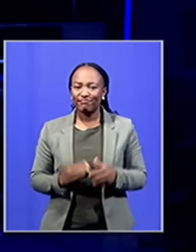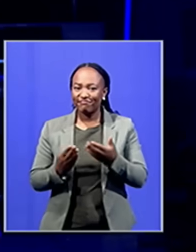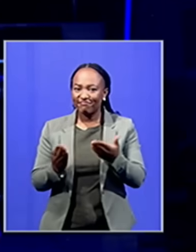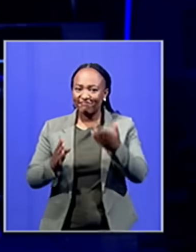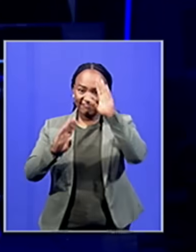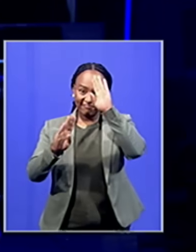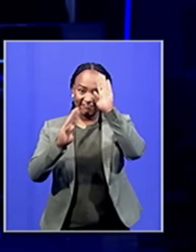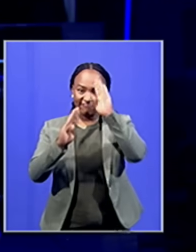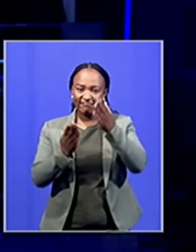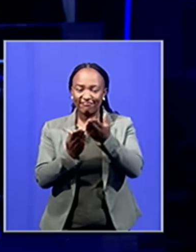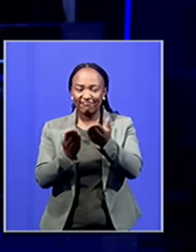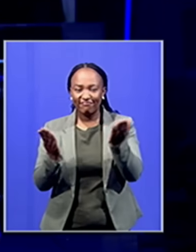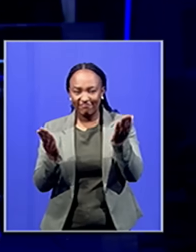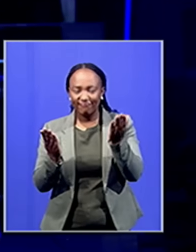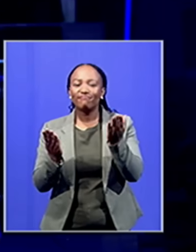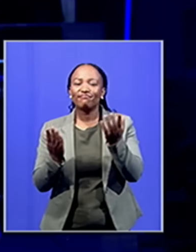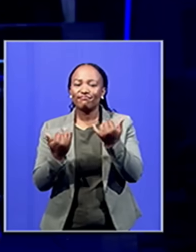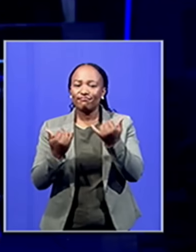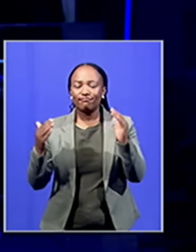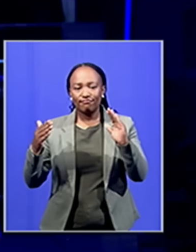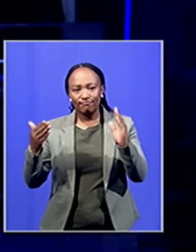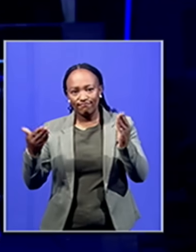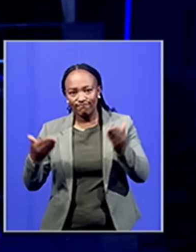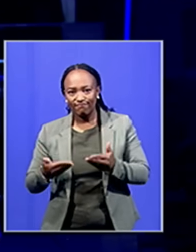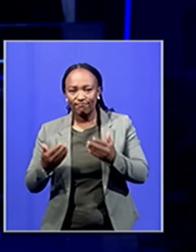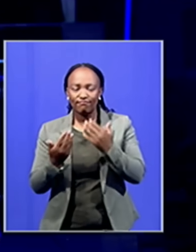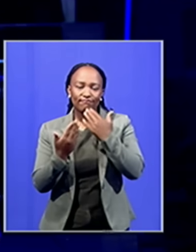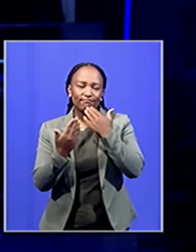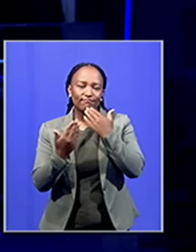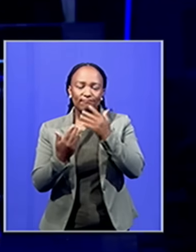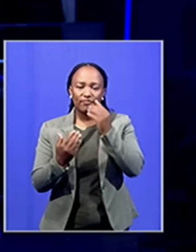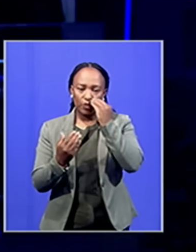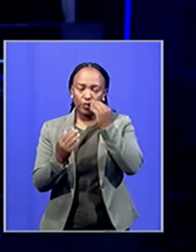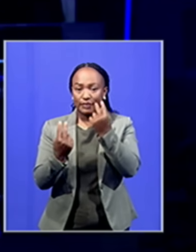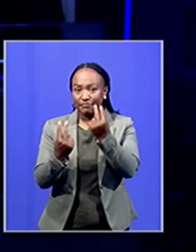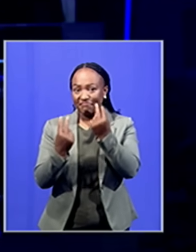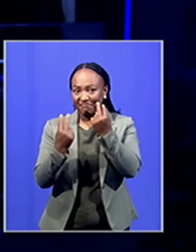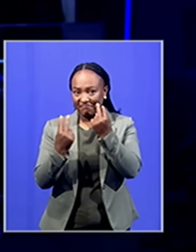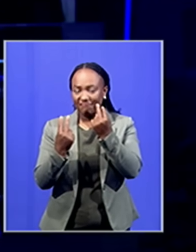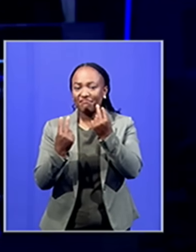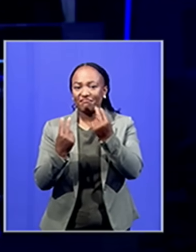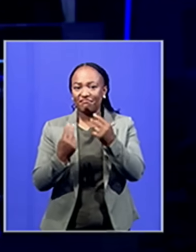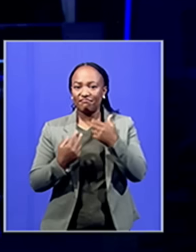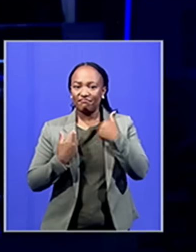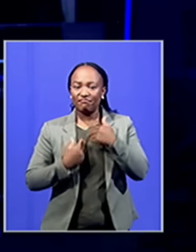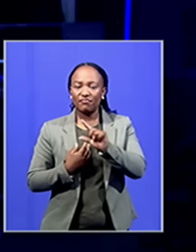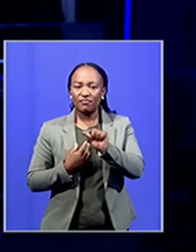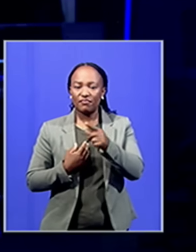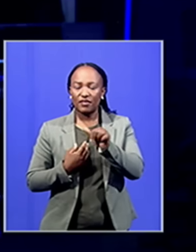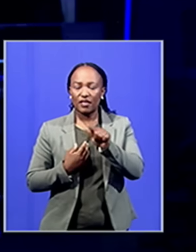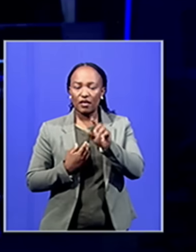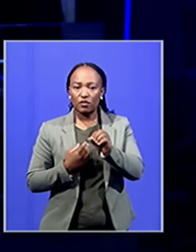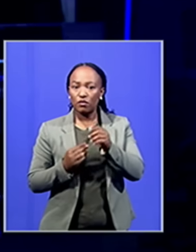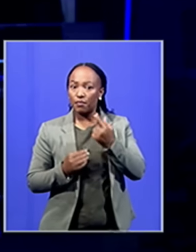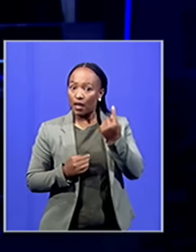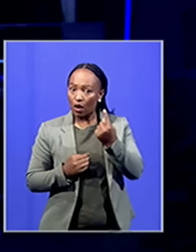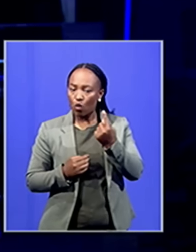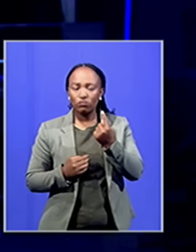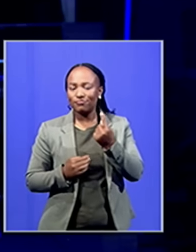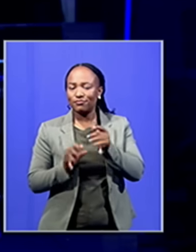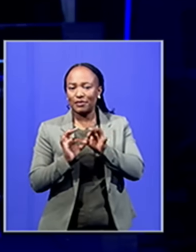Beso re ho madume ho lona bohle re boelegela amohele re lebohele mona santse o dutse le rona kwano kanaleng ya mantla ke Thato Hlanyane ha ke monka